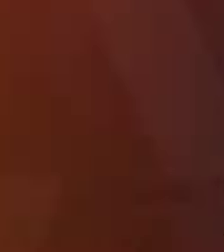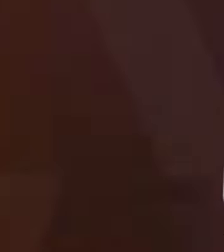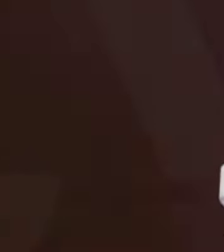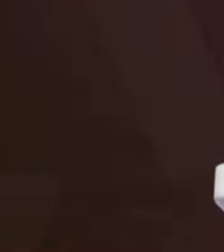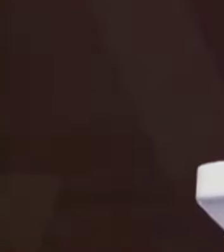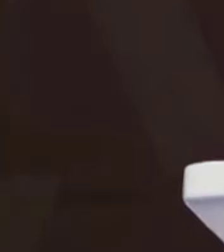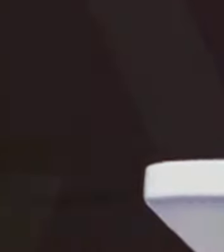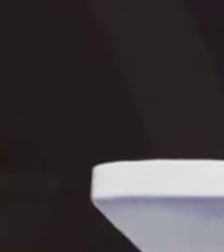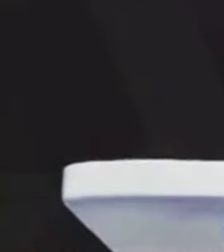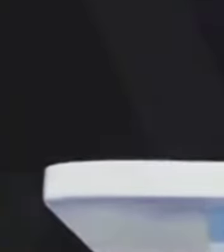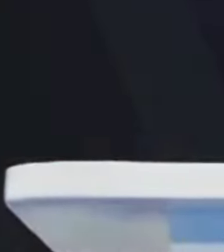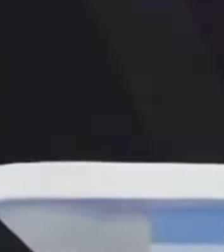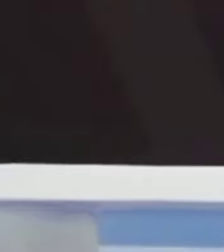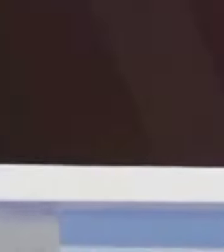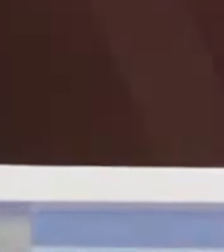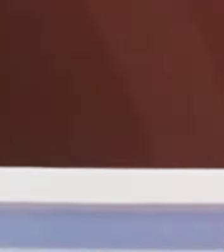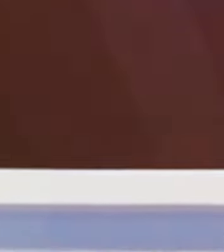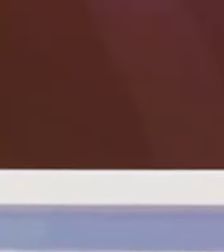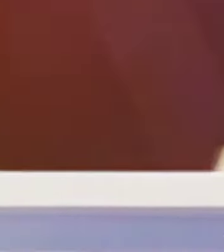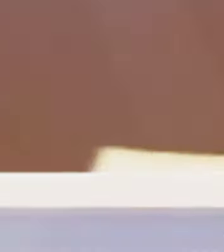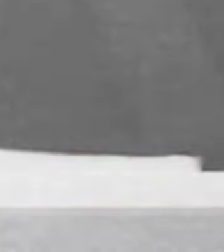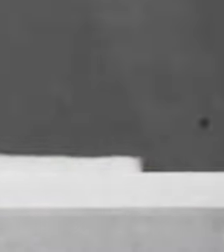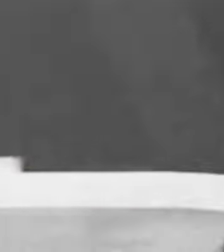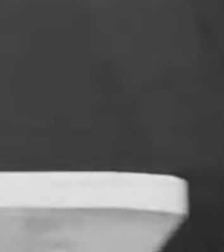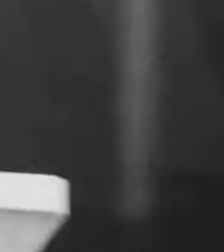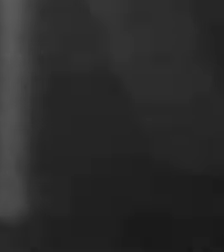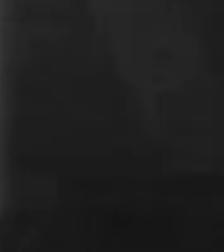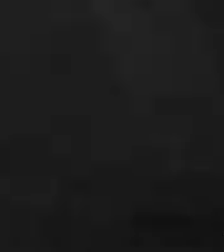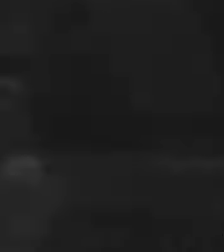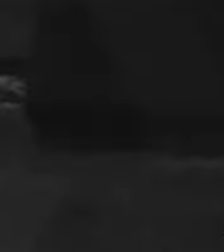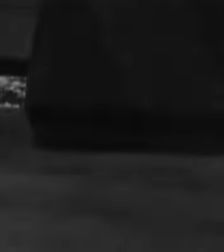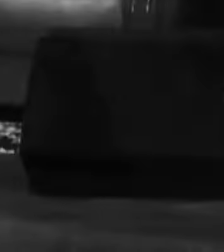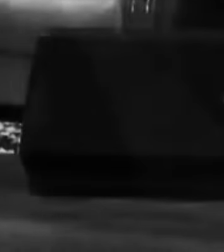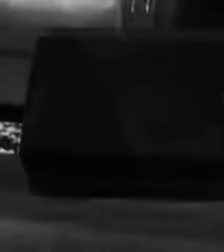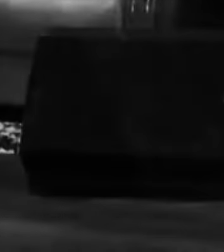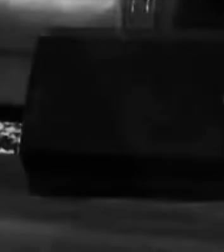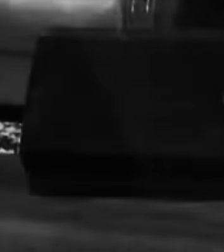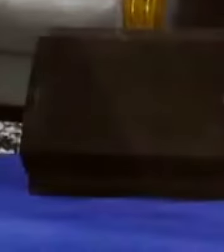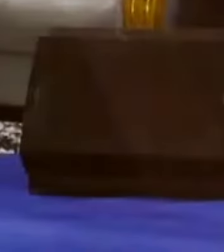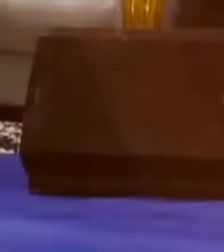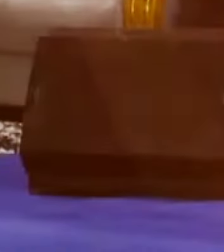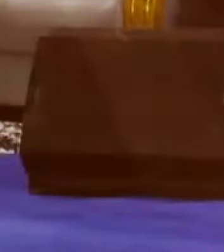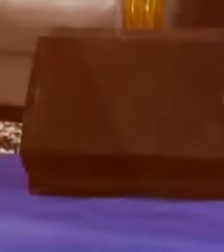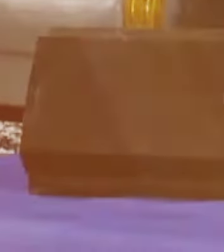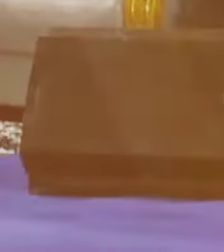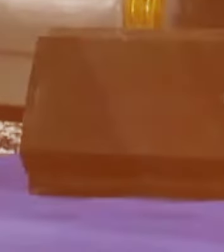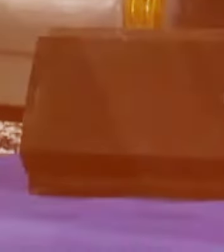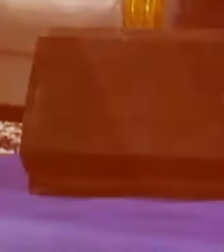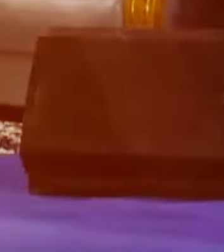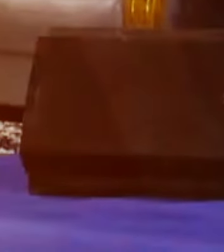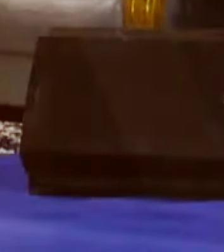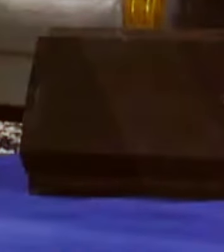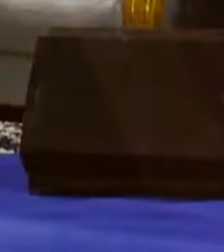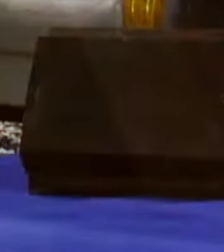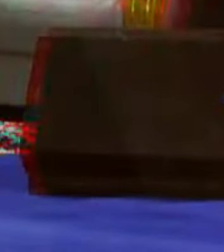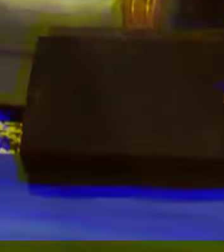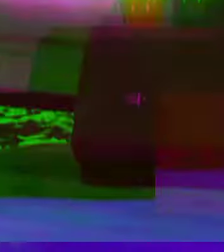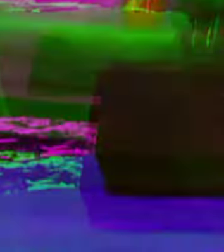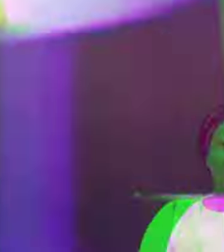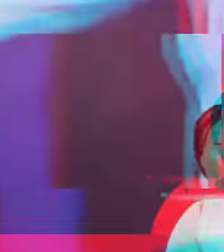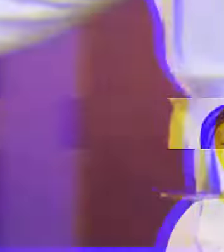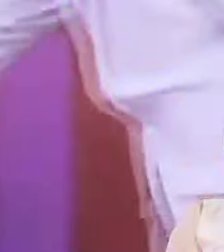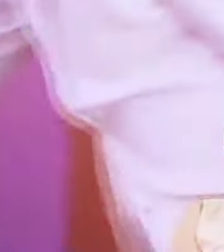happy that our son got well, walking like other growing, developing